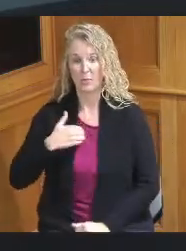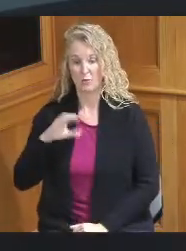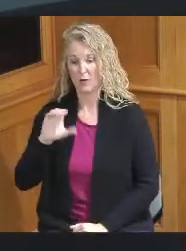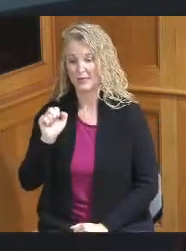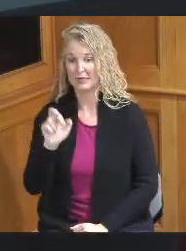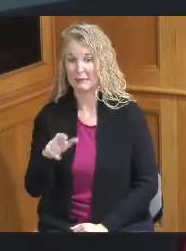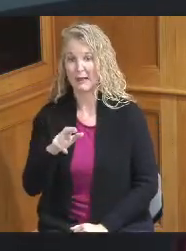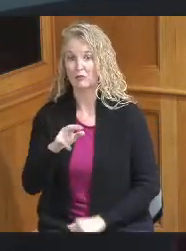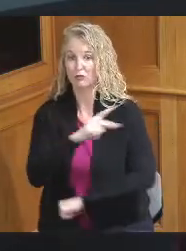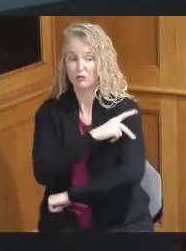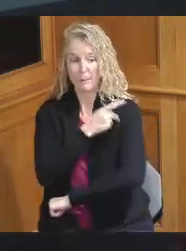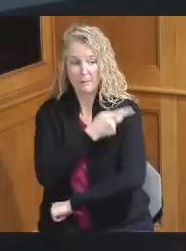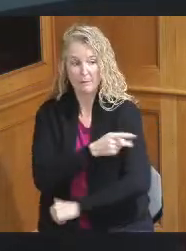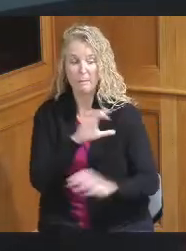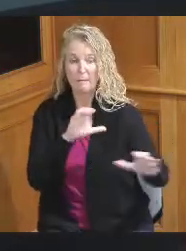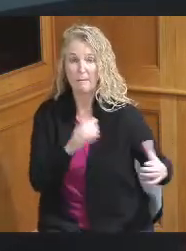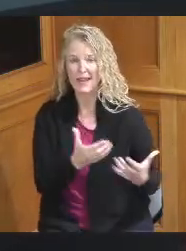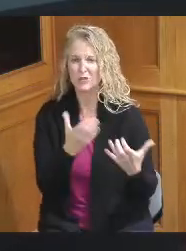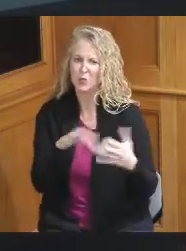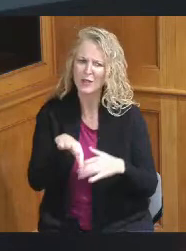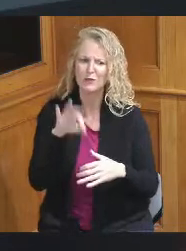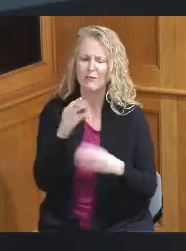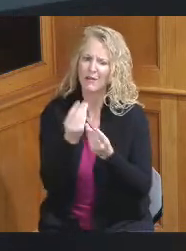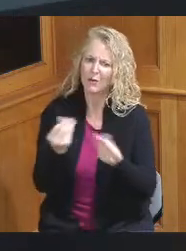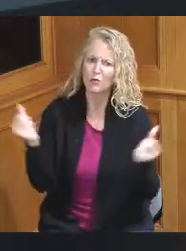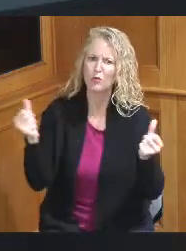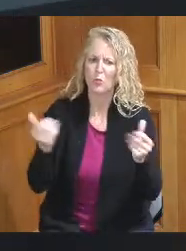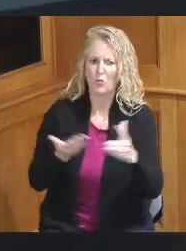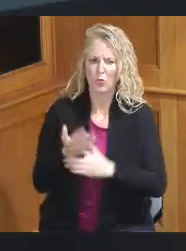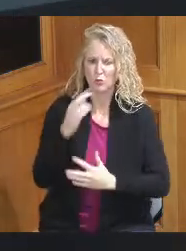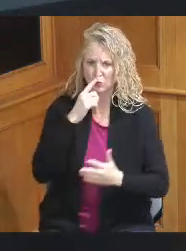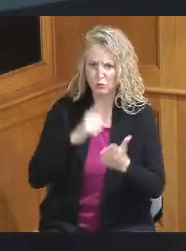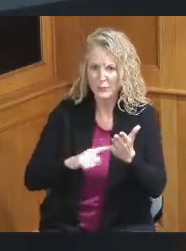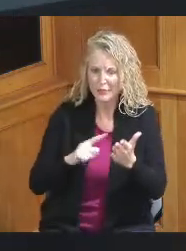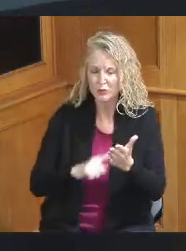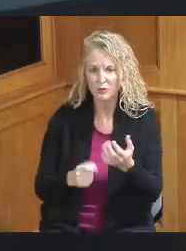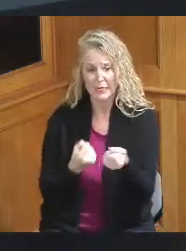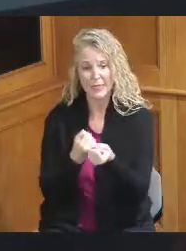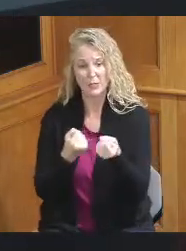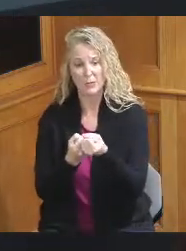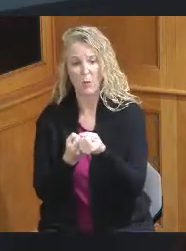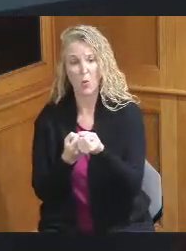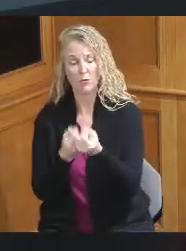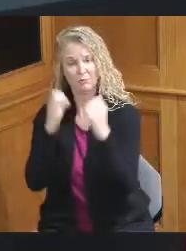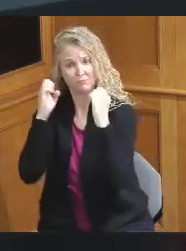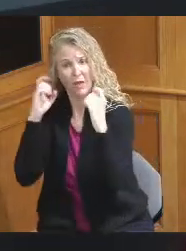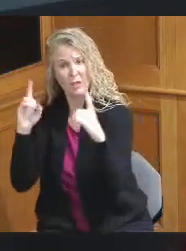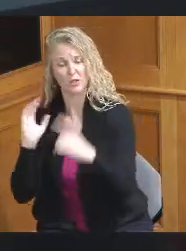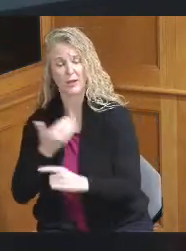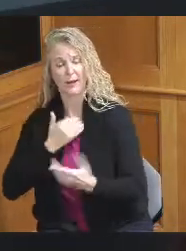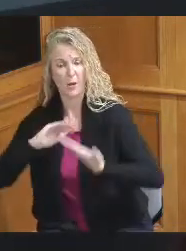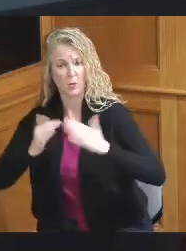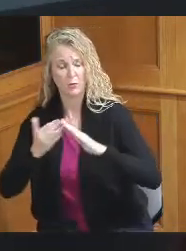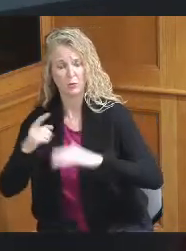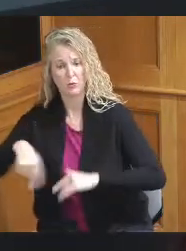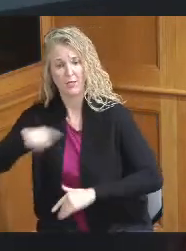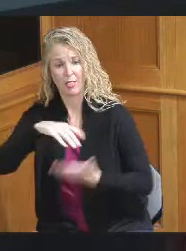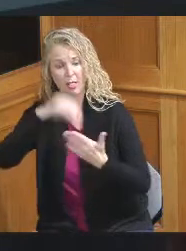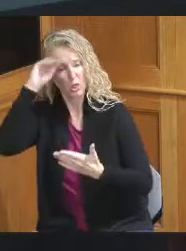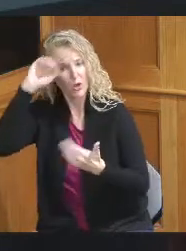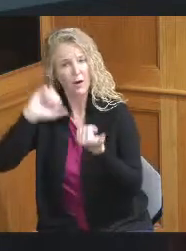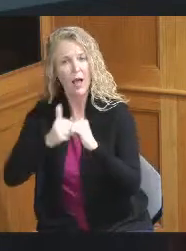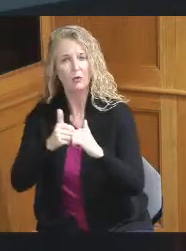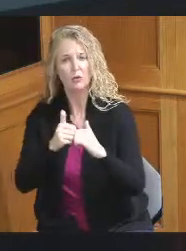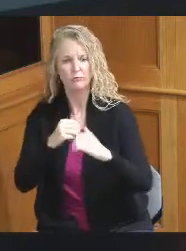patients search for a cure through vital research and educate our community about the importance of early detection being